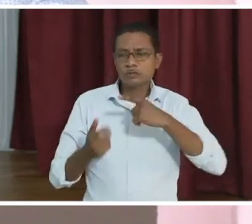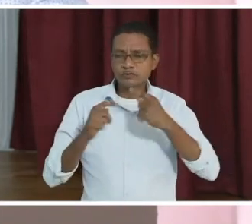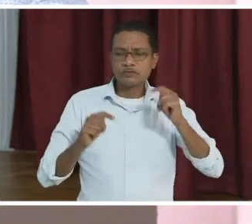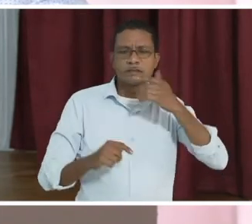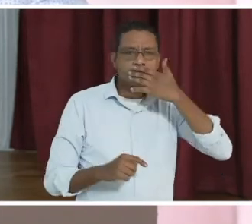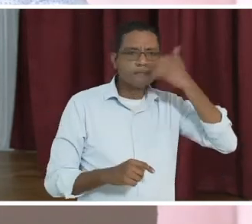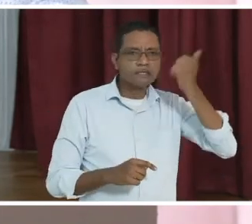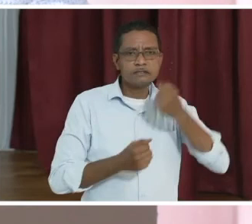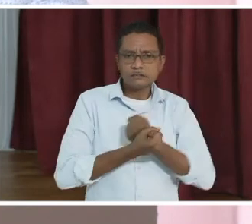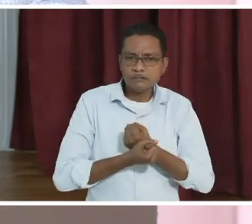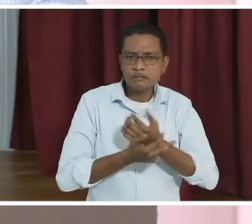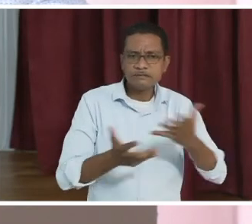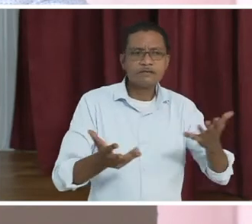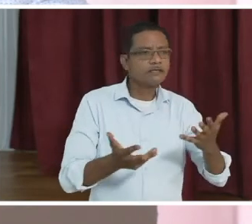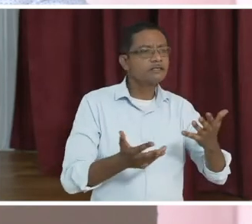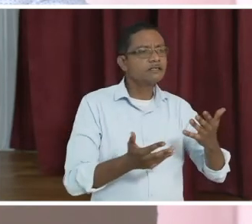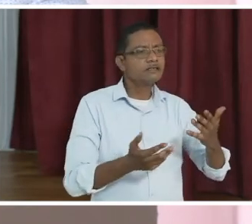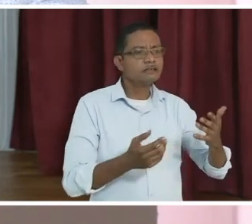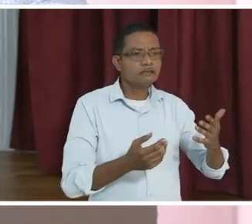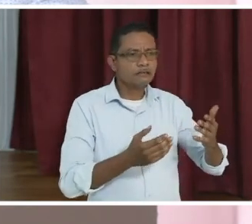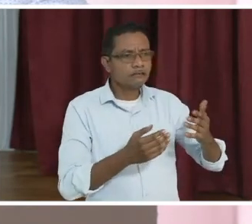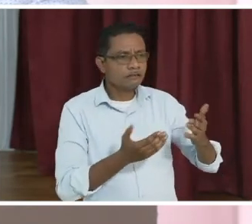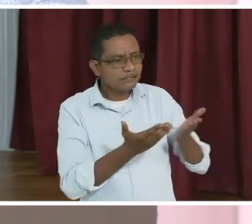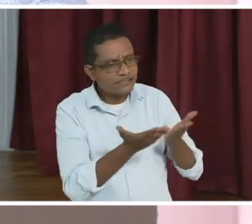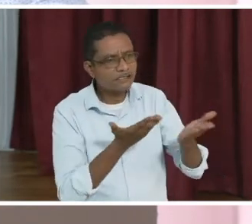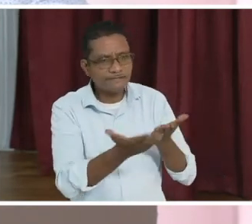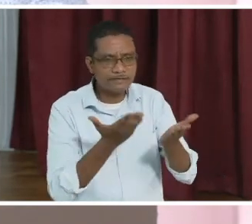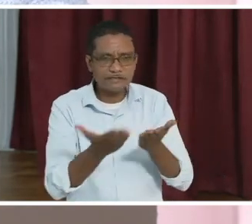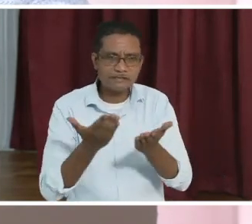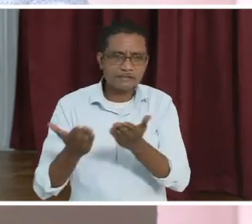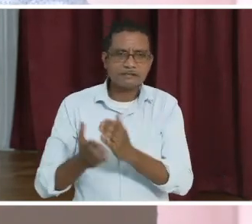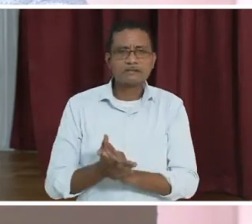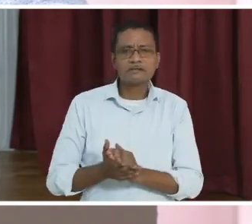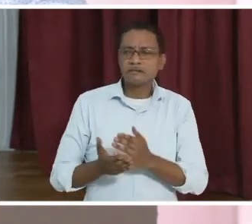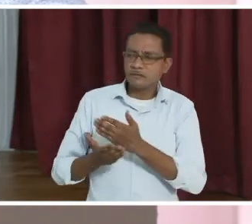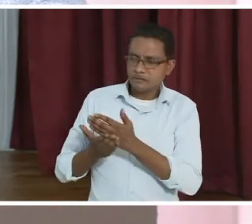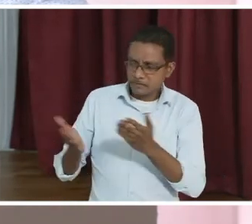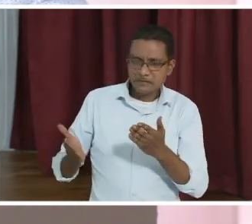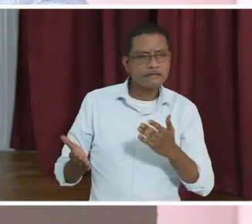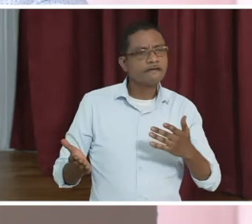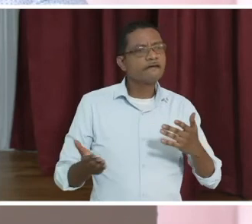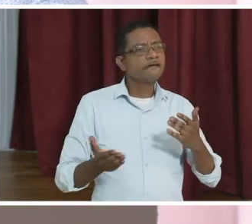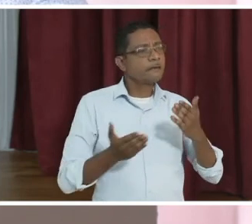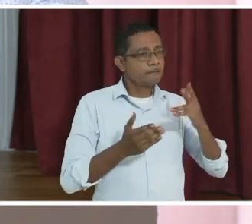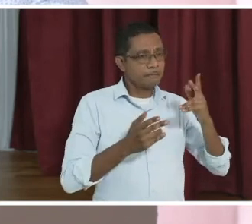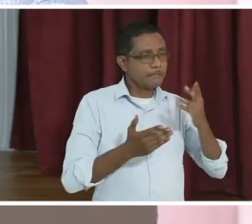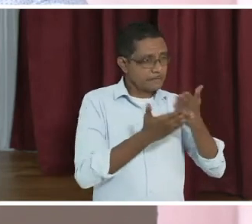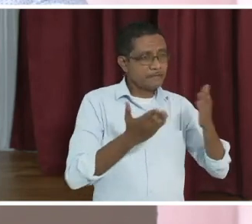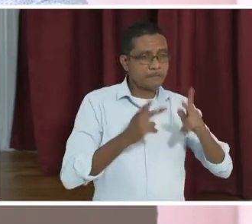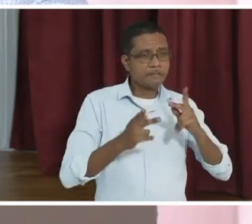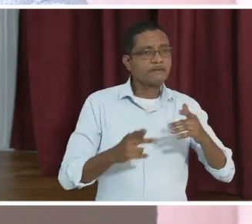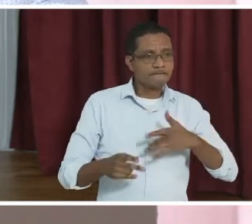provide as much customer service as possible. Absolutely. So, they can feel free to reach out, whether to me, any one of the